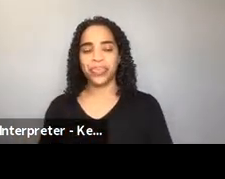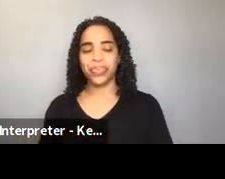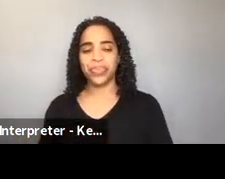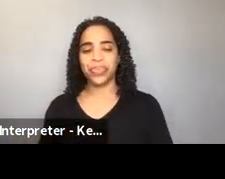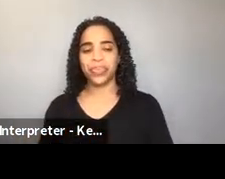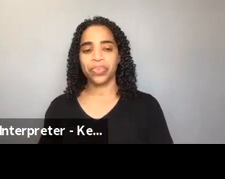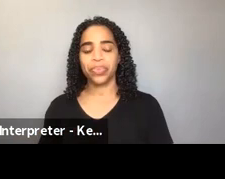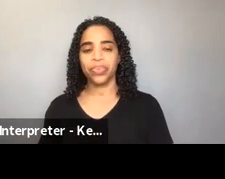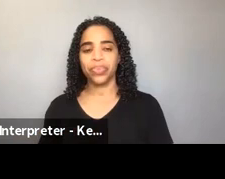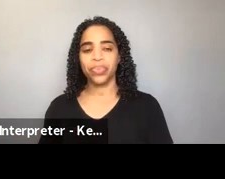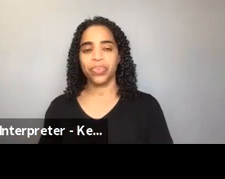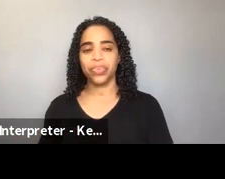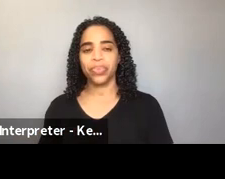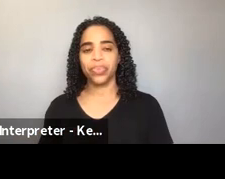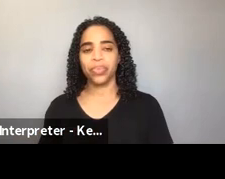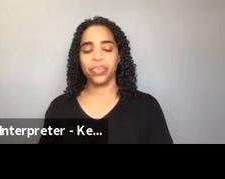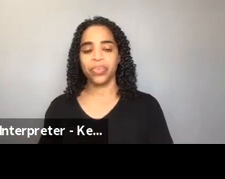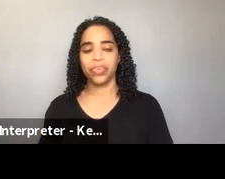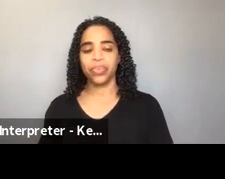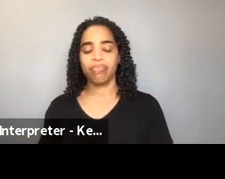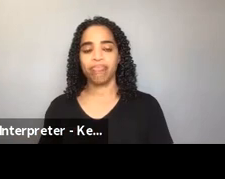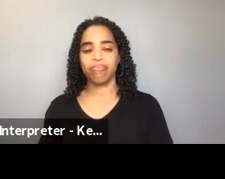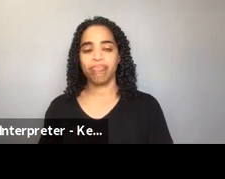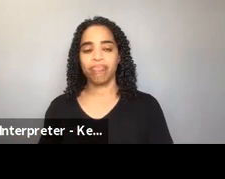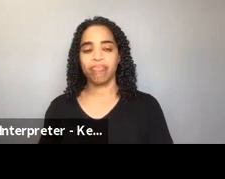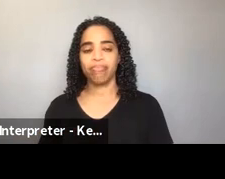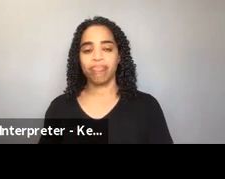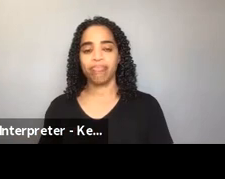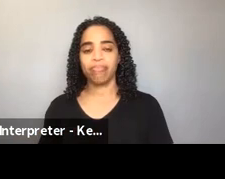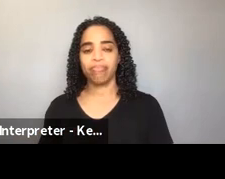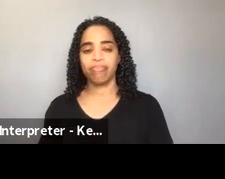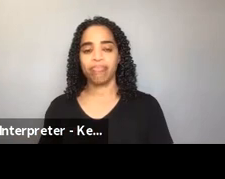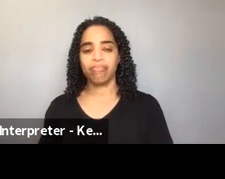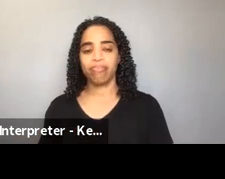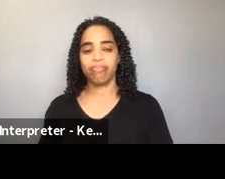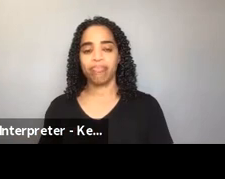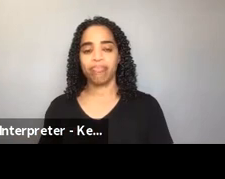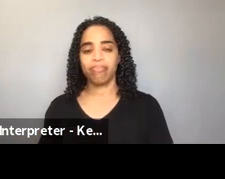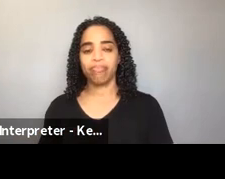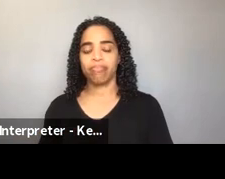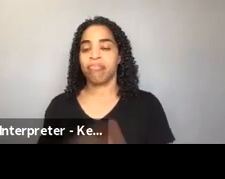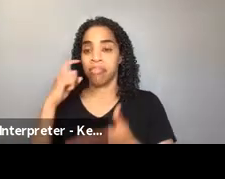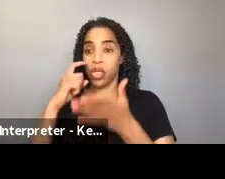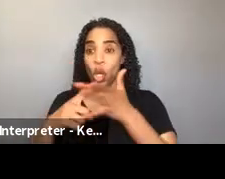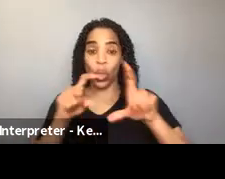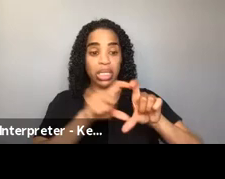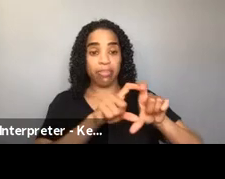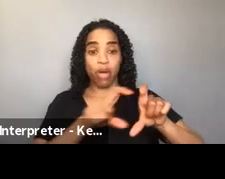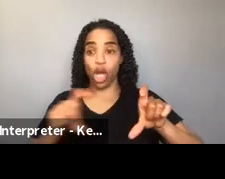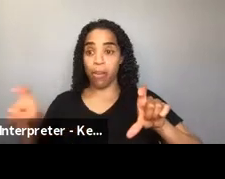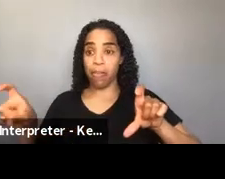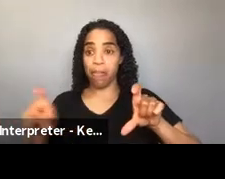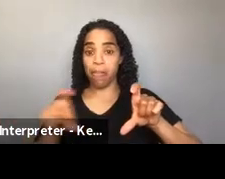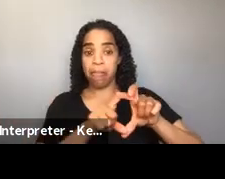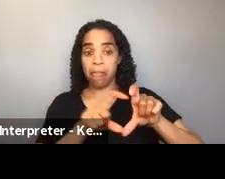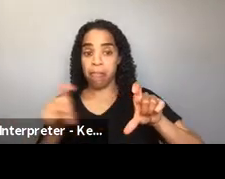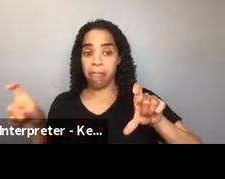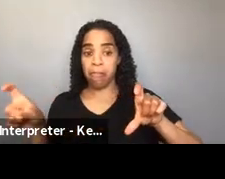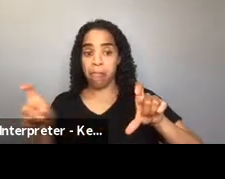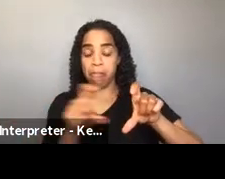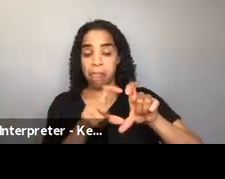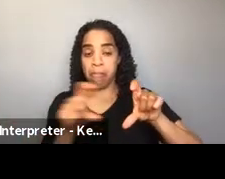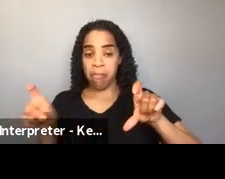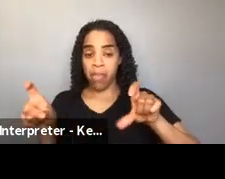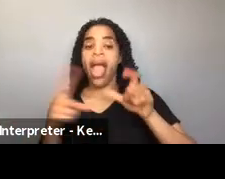Each of the 7 AAAs is listed on the bottom of this chart with the number of contacts listed below the